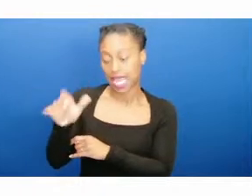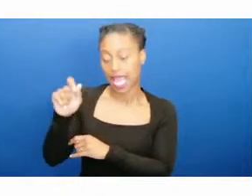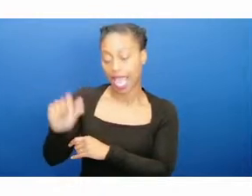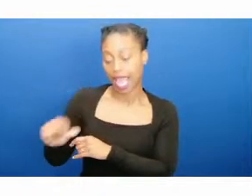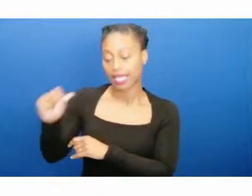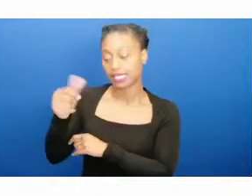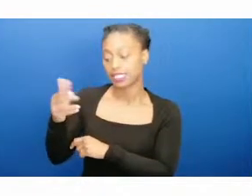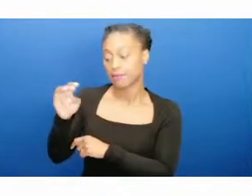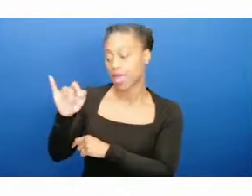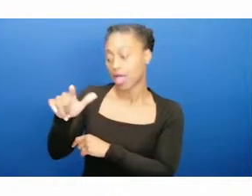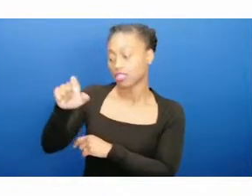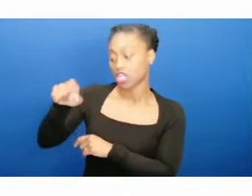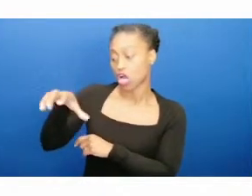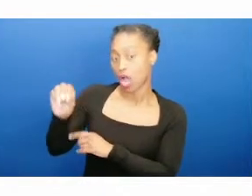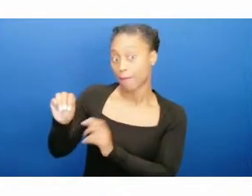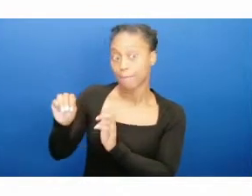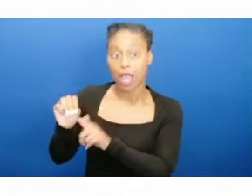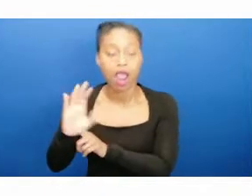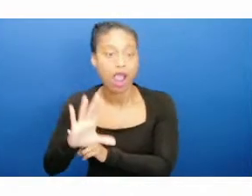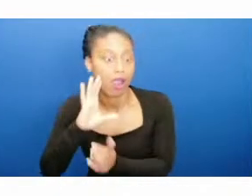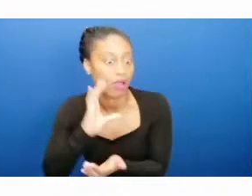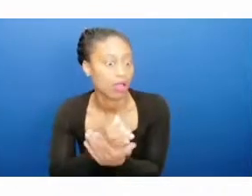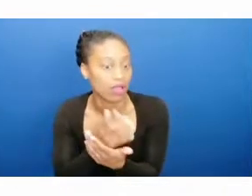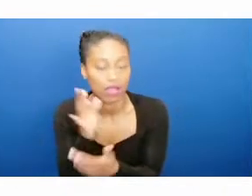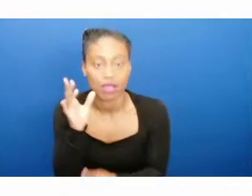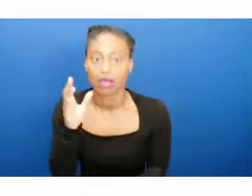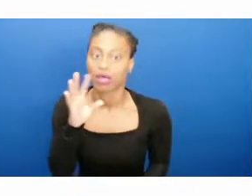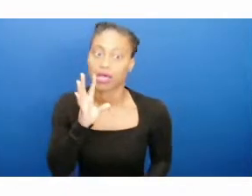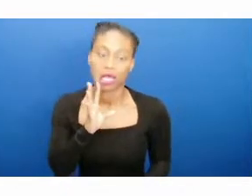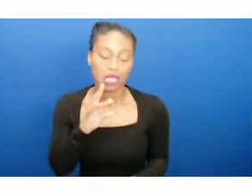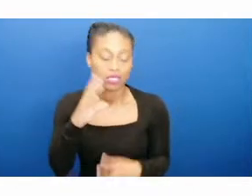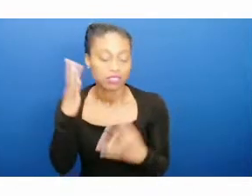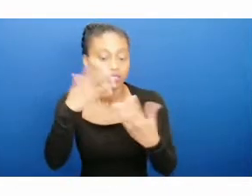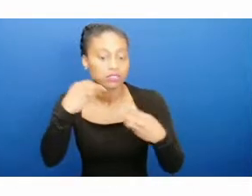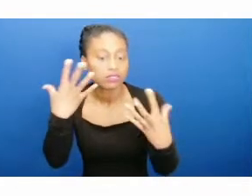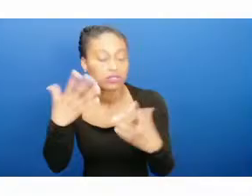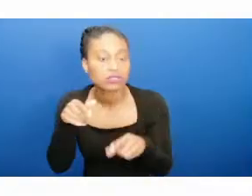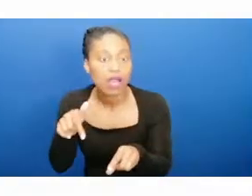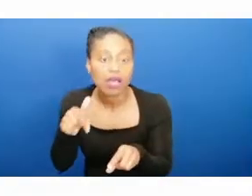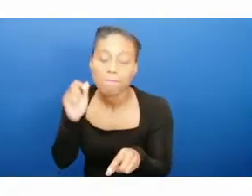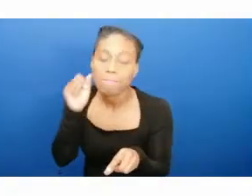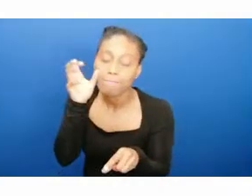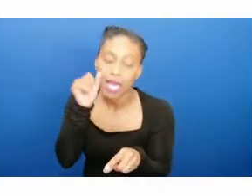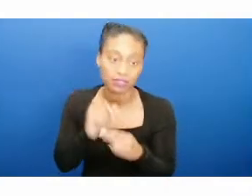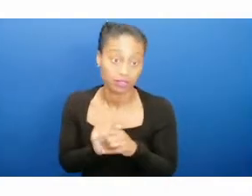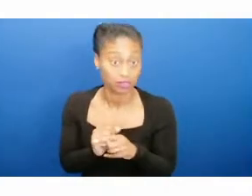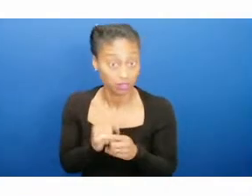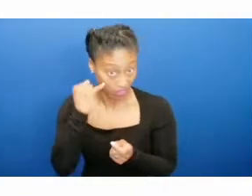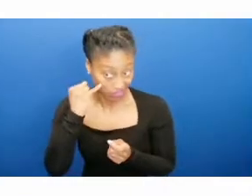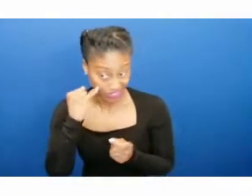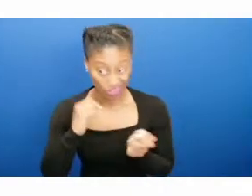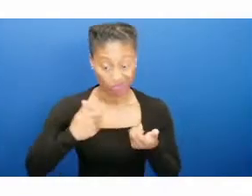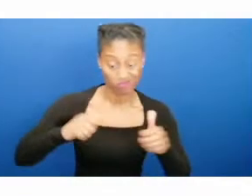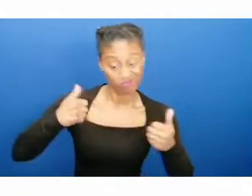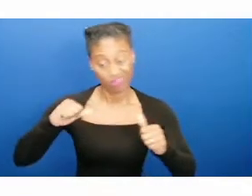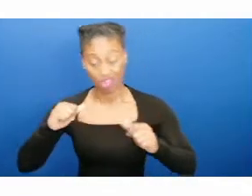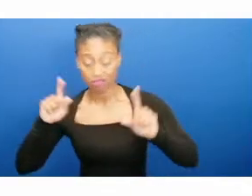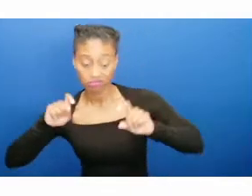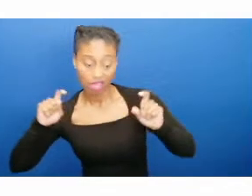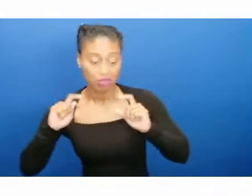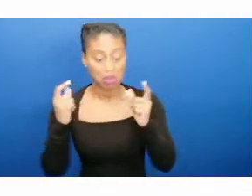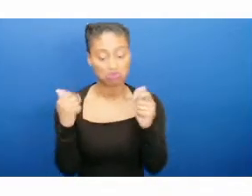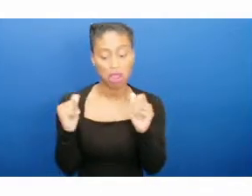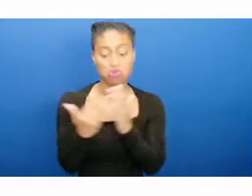afrovegansociety@gmail.com. And her picture looked so good. It looked amazing. So yeah, if you're experimenting with any recipes that we